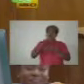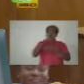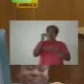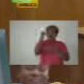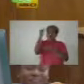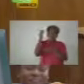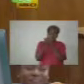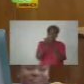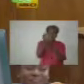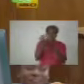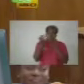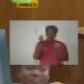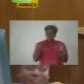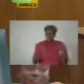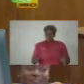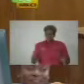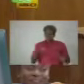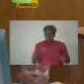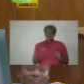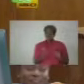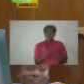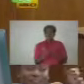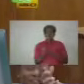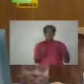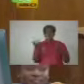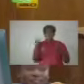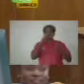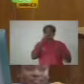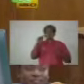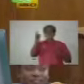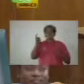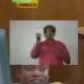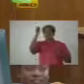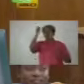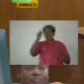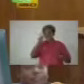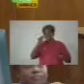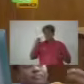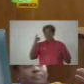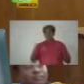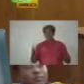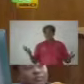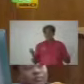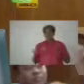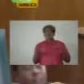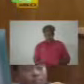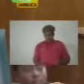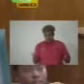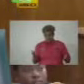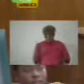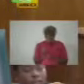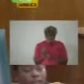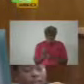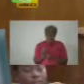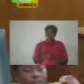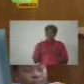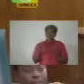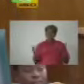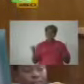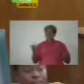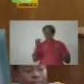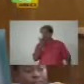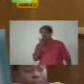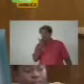idea, it comes from the first understanding of what exists, what is right, and what is